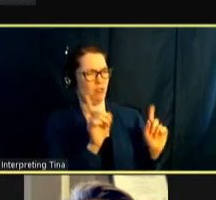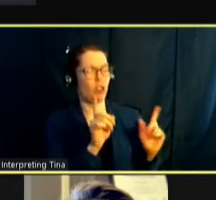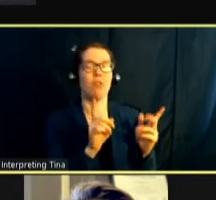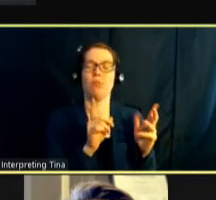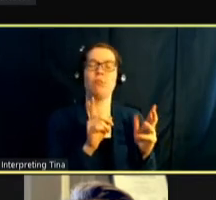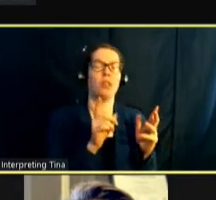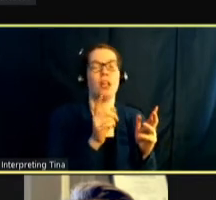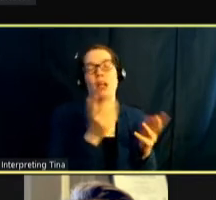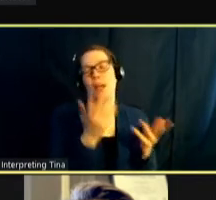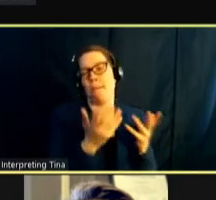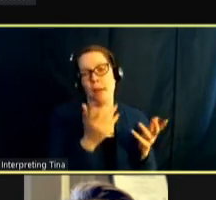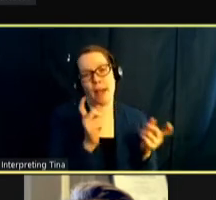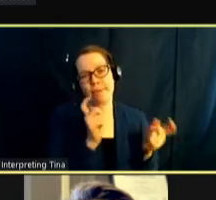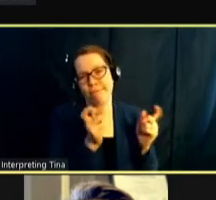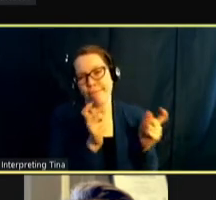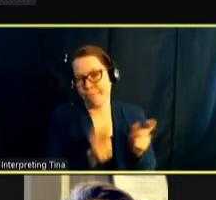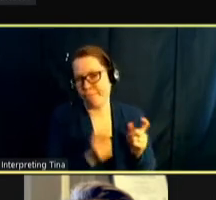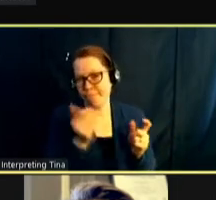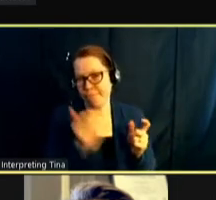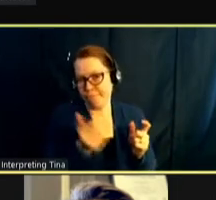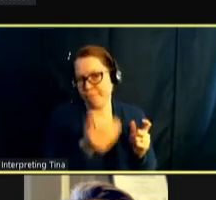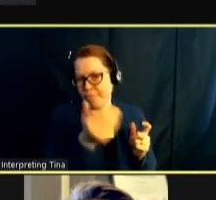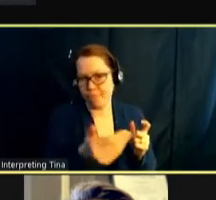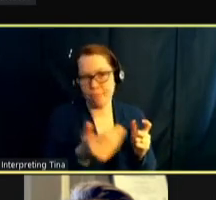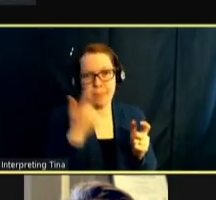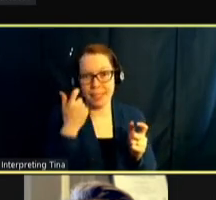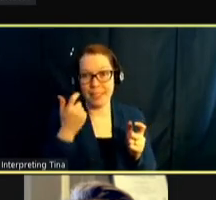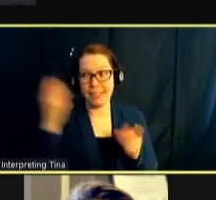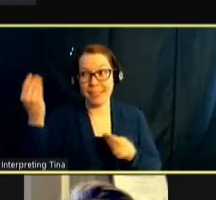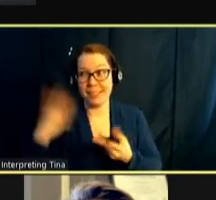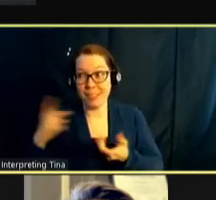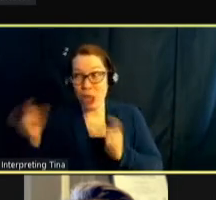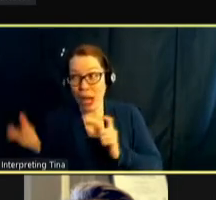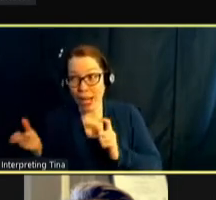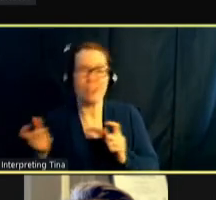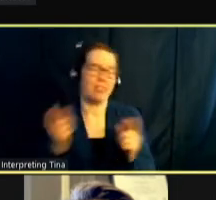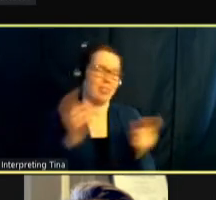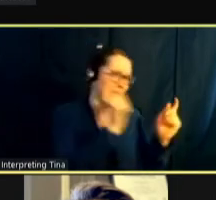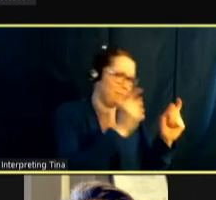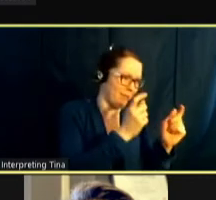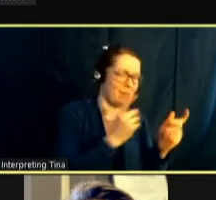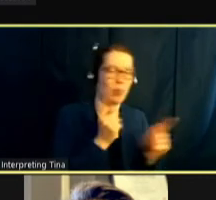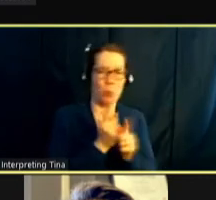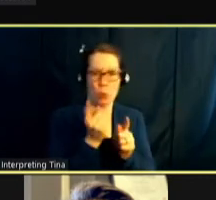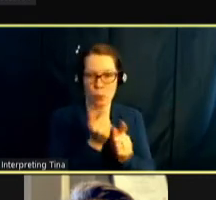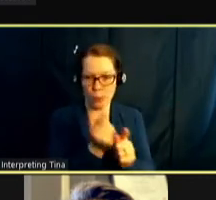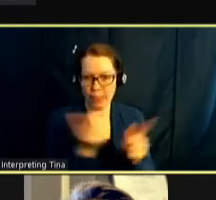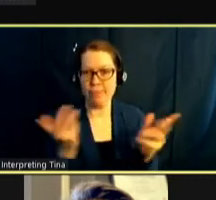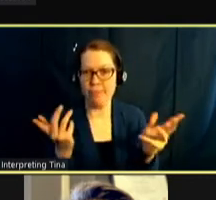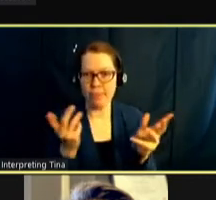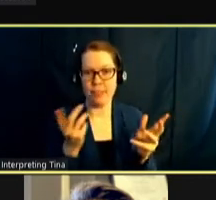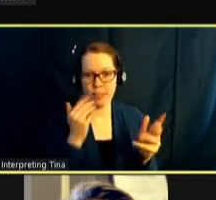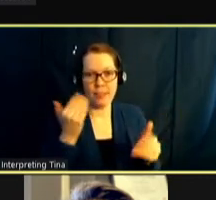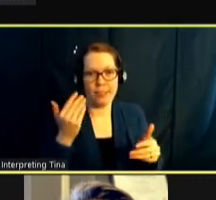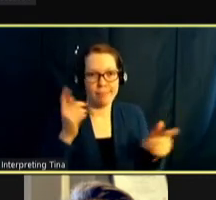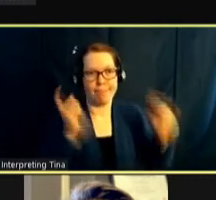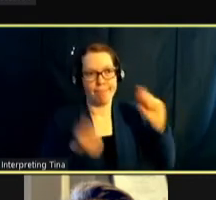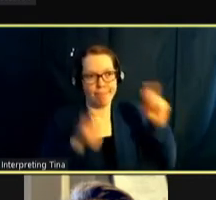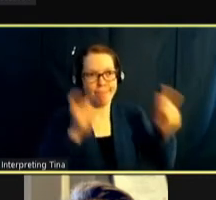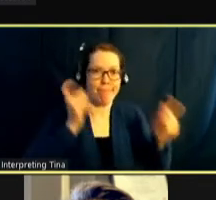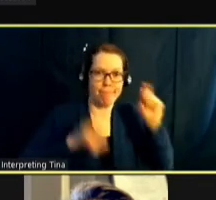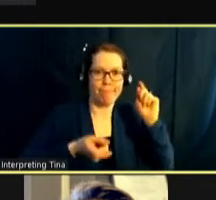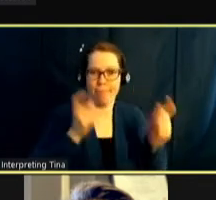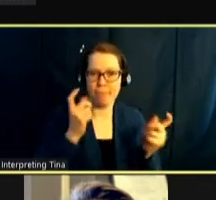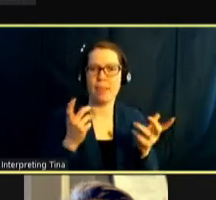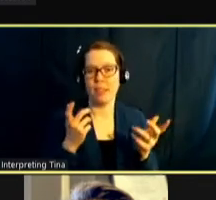bit different than the next. Again, this is going to be a website and a plan in motion. Much like that 1B